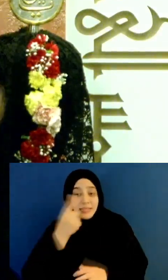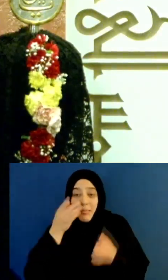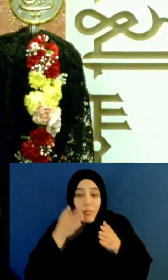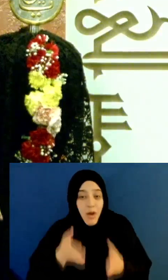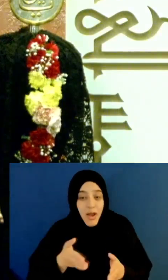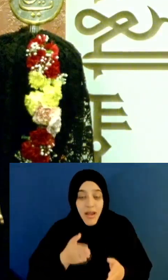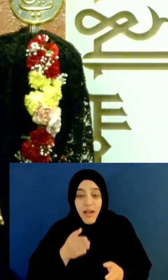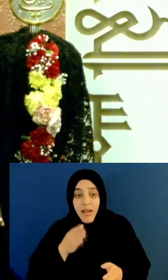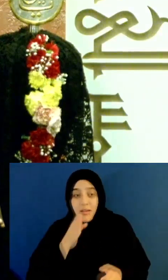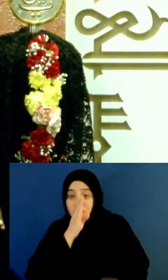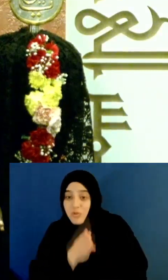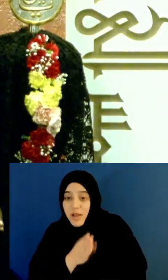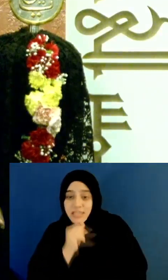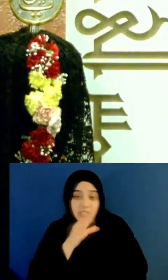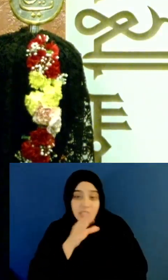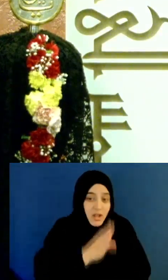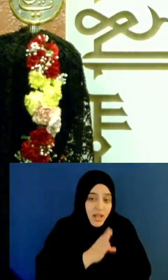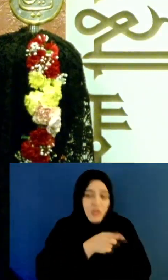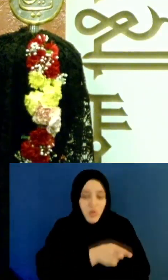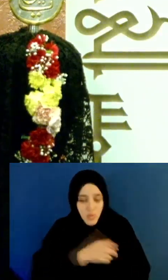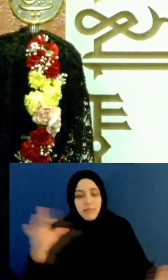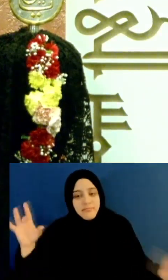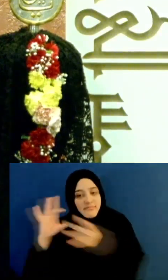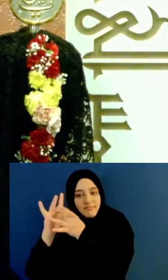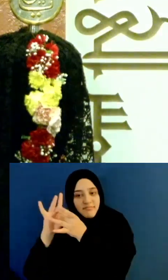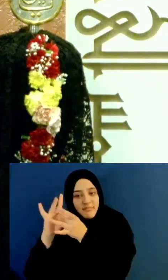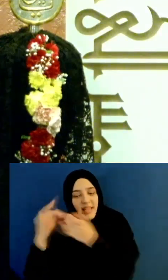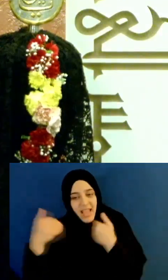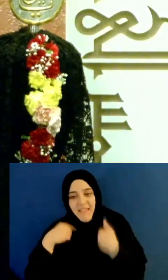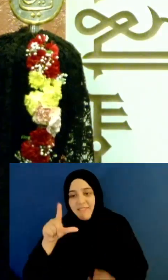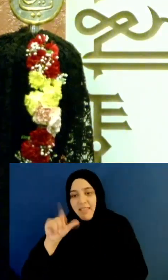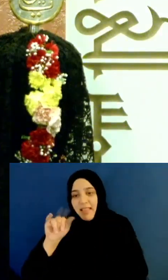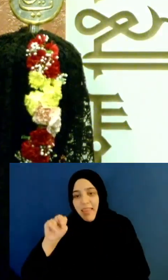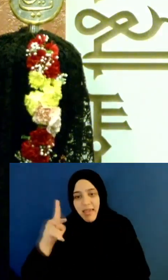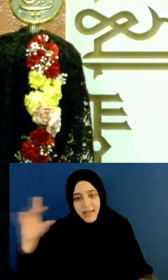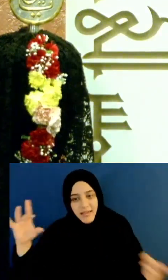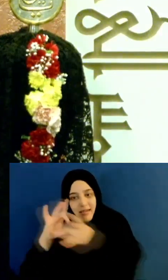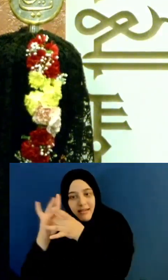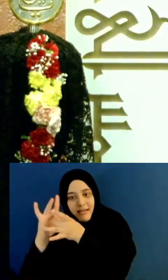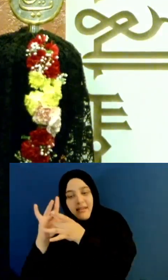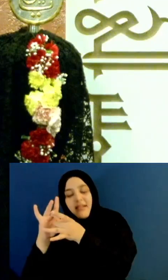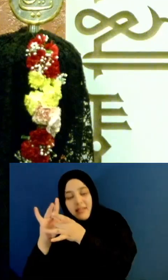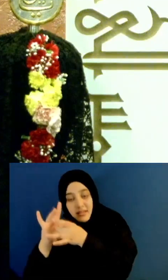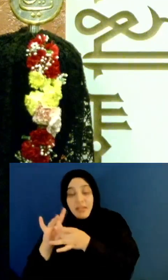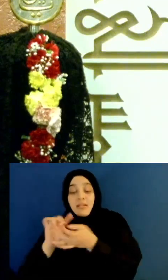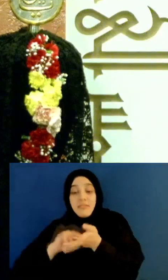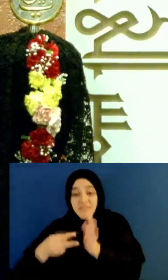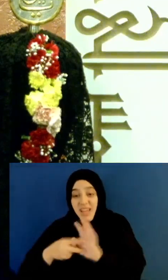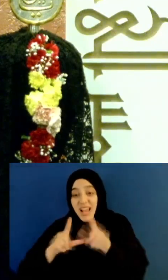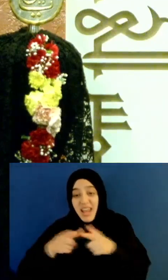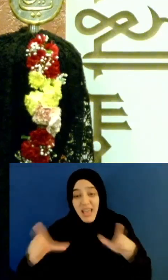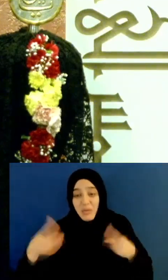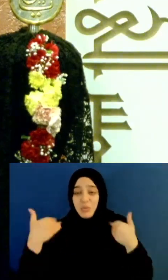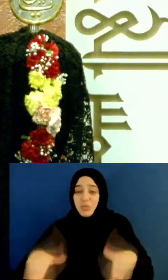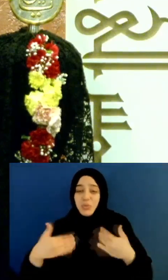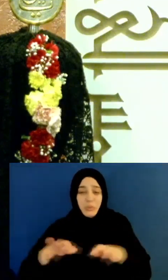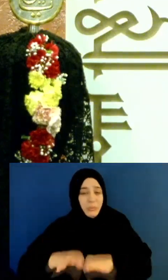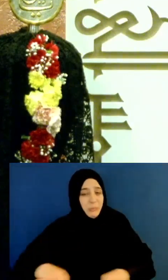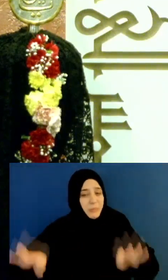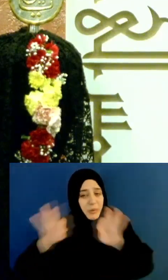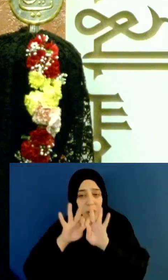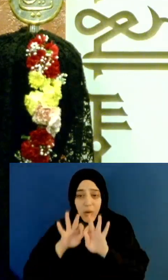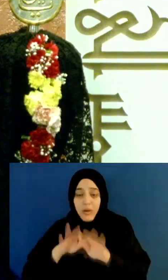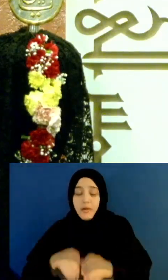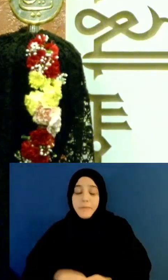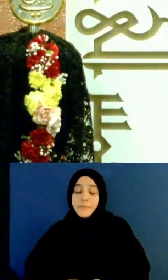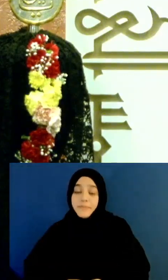link. So language is of great importance. You find this group, they speak